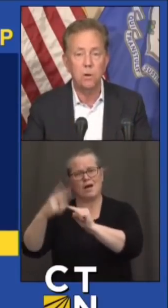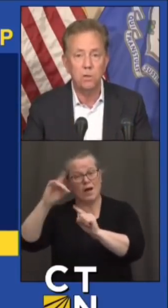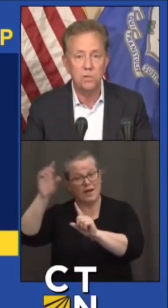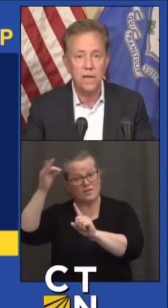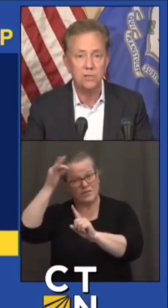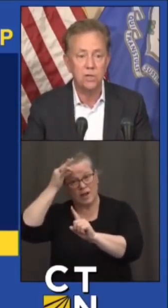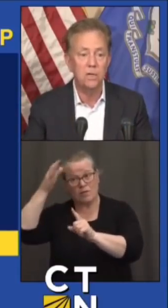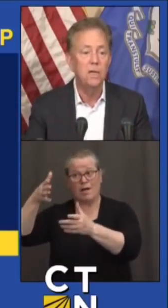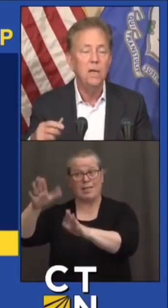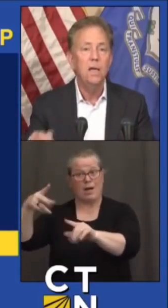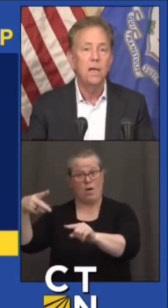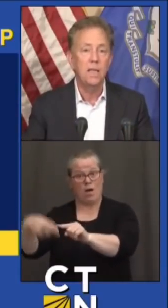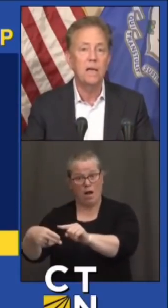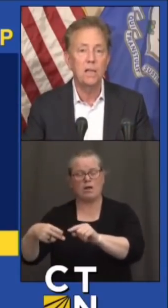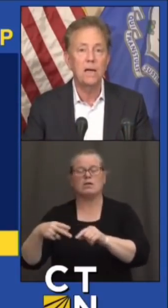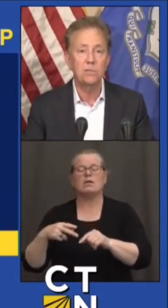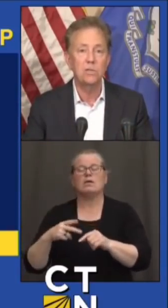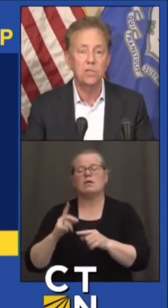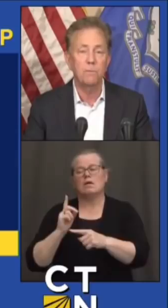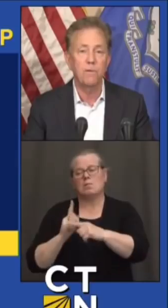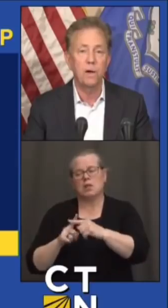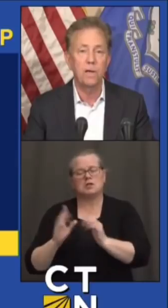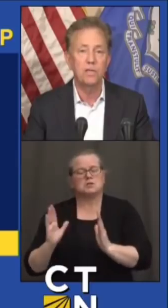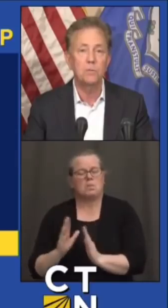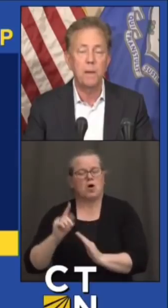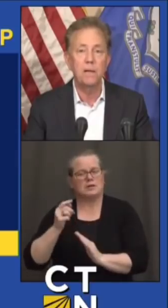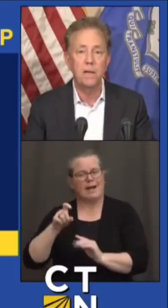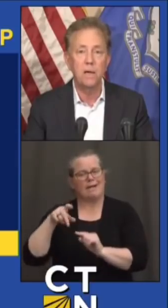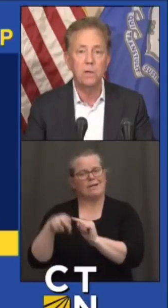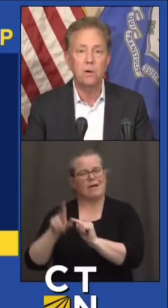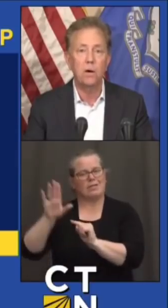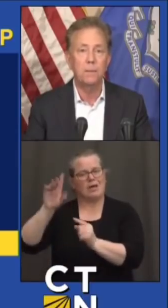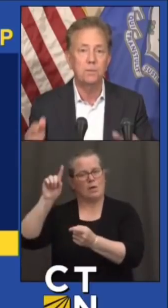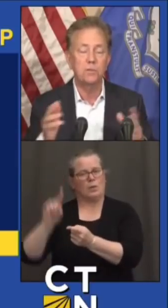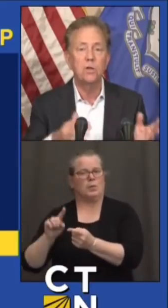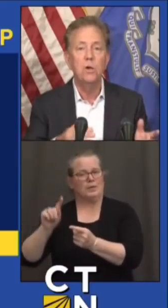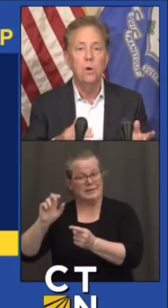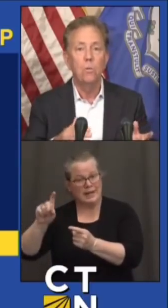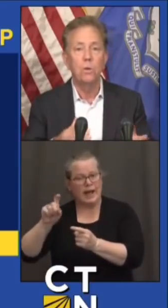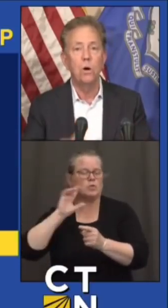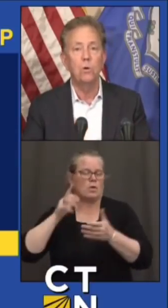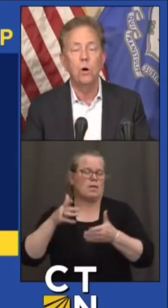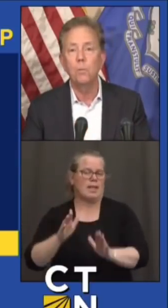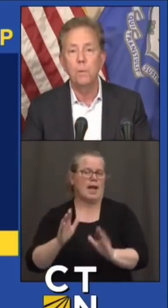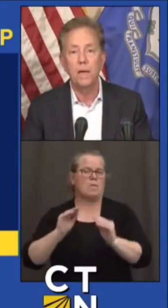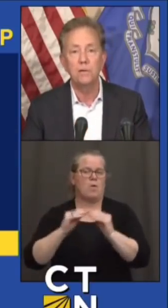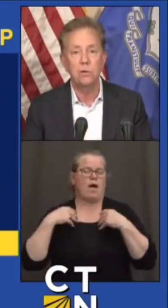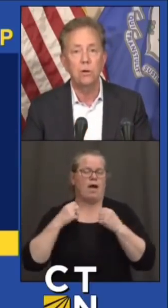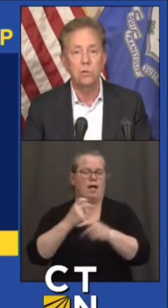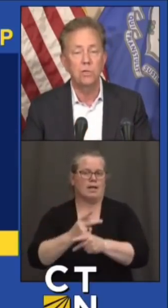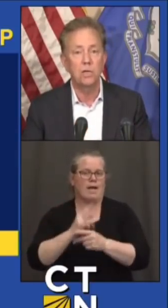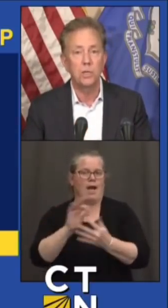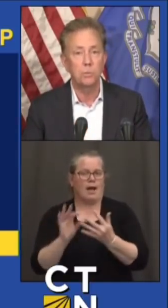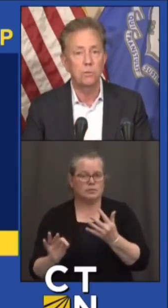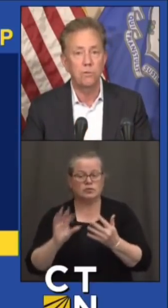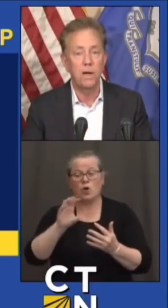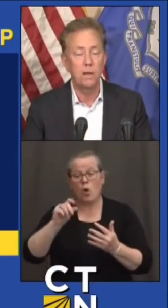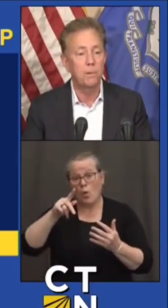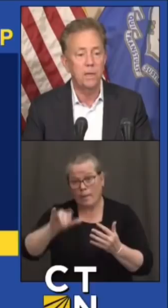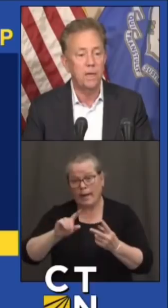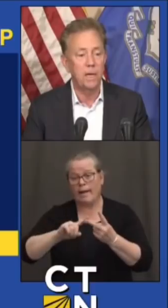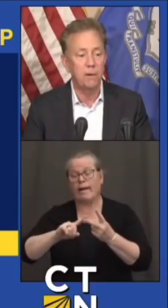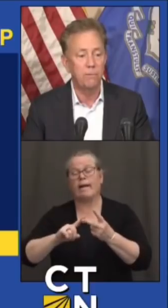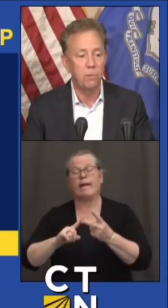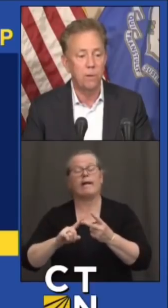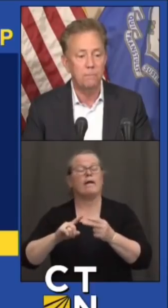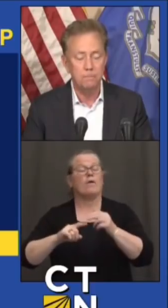slightly smaller tax cut, and that allows us to provide expanded health care options with no co-pays or no deductibles for